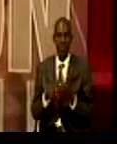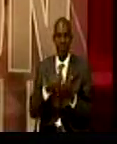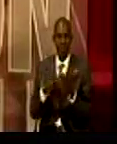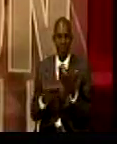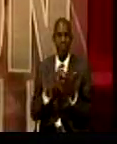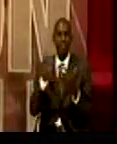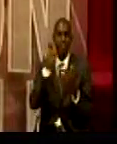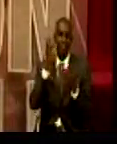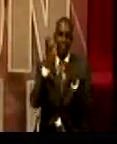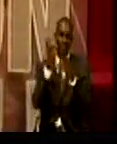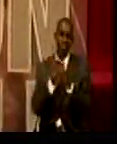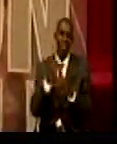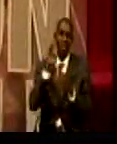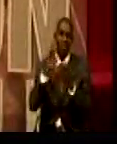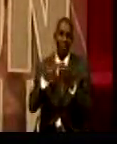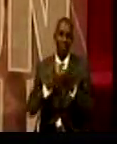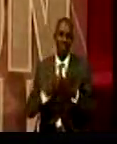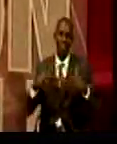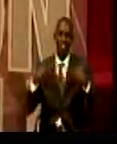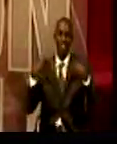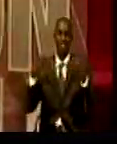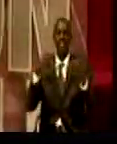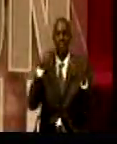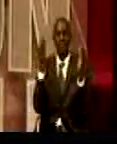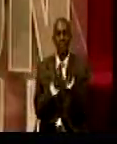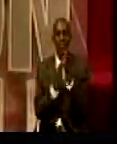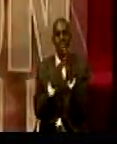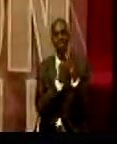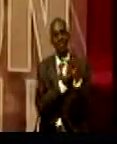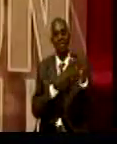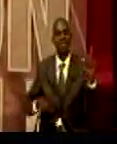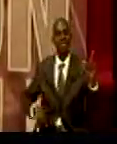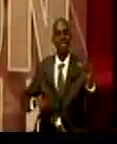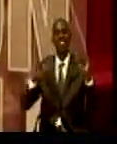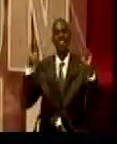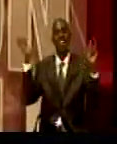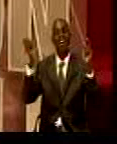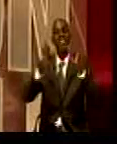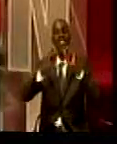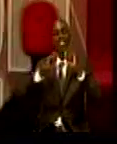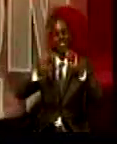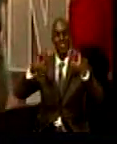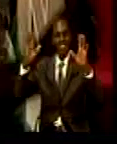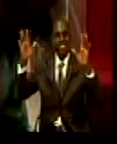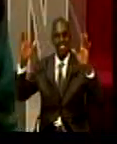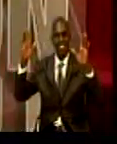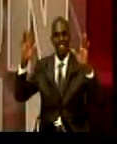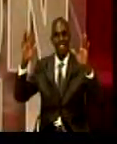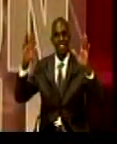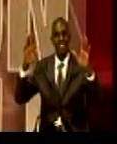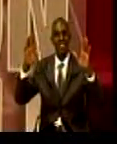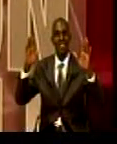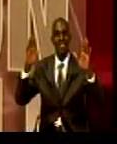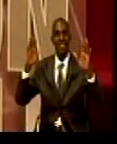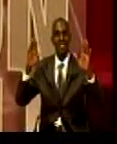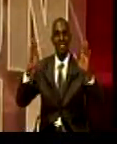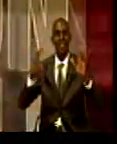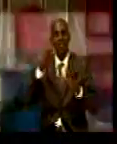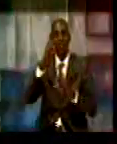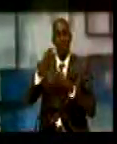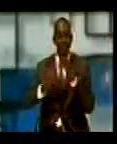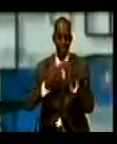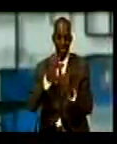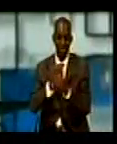here to thank God in the name of Jesus. You say how many years? Hallelujah. How many years did you say? 1 year.